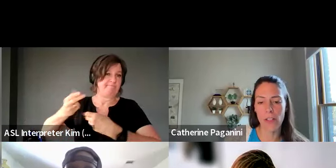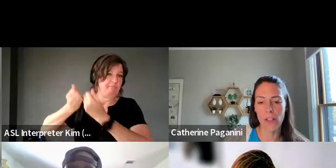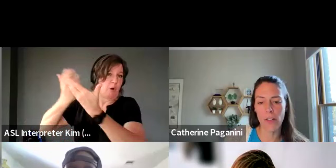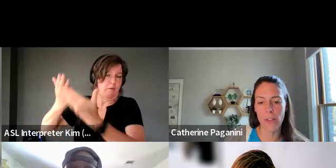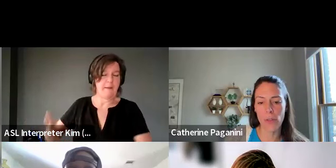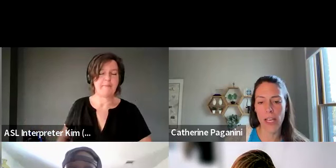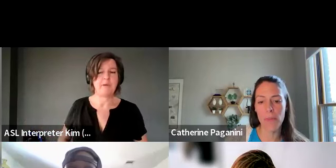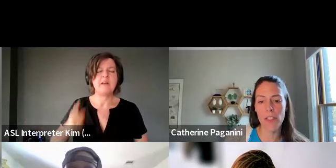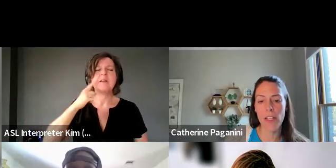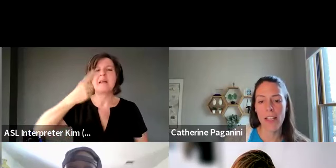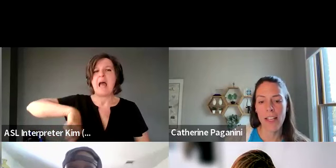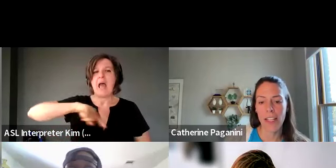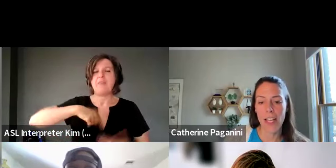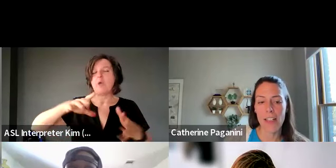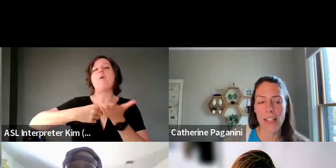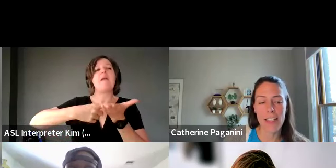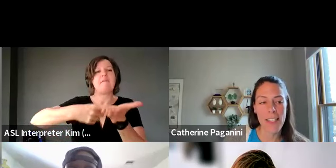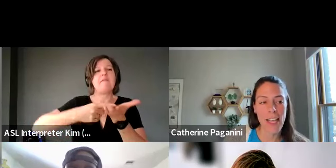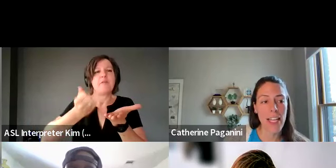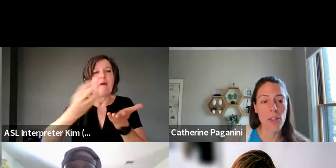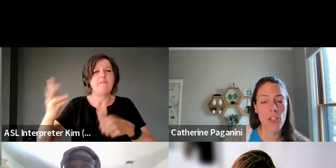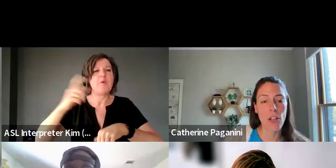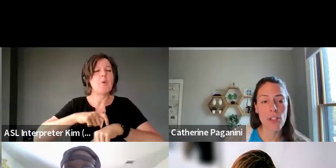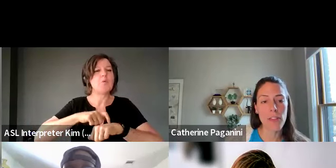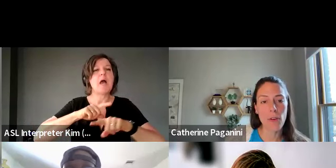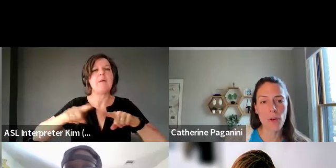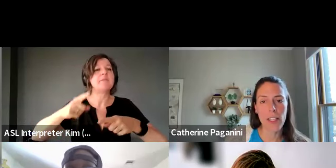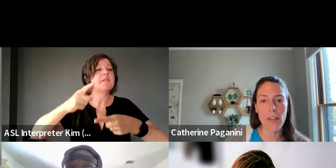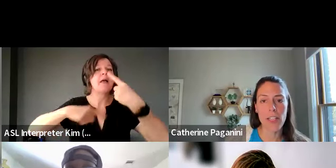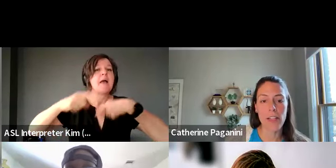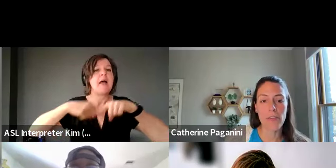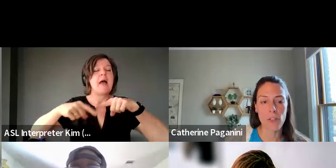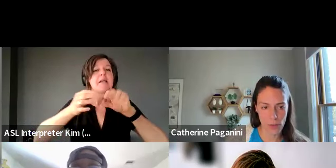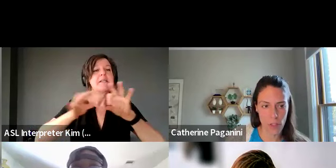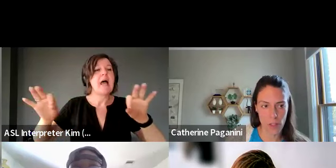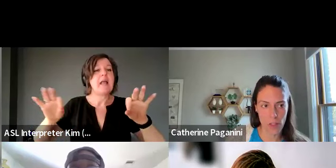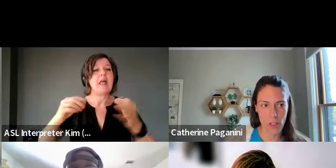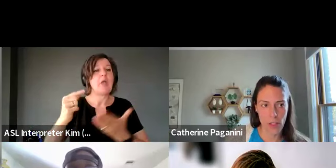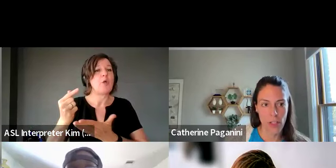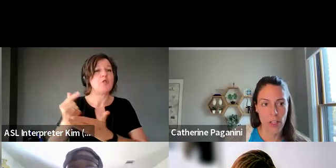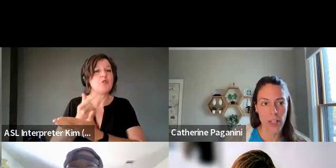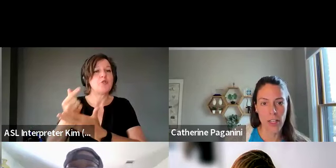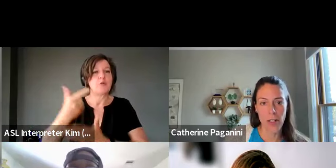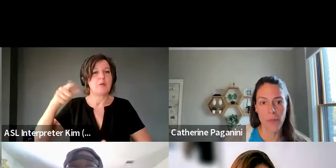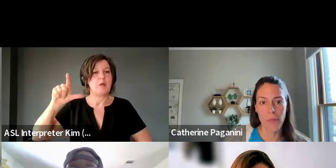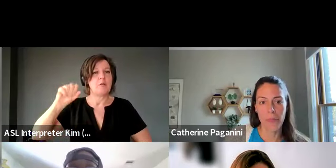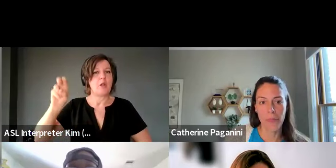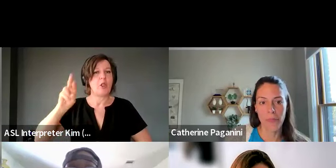it a few times, and that is a sign language glossary for cloud native terms.